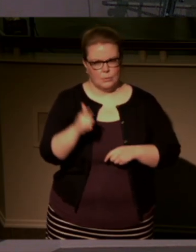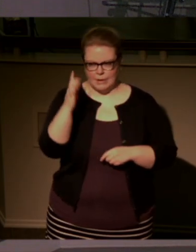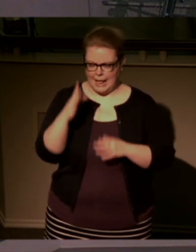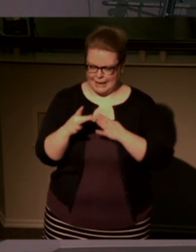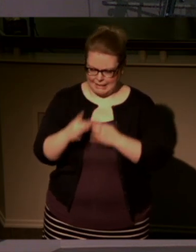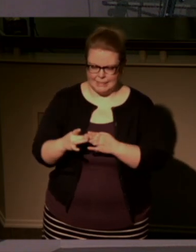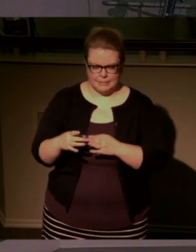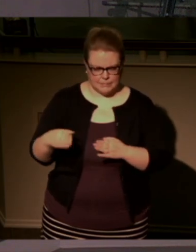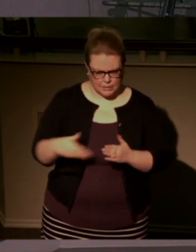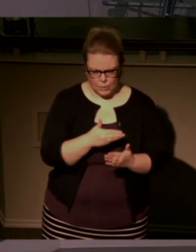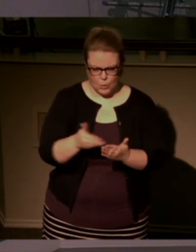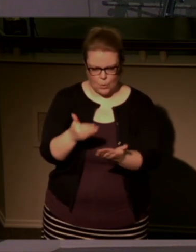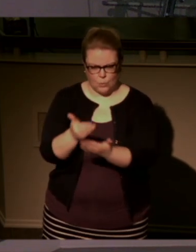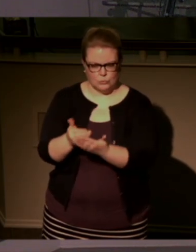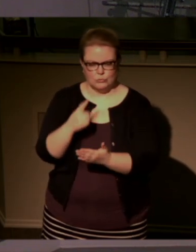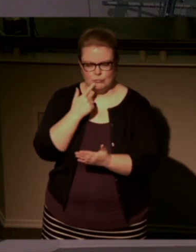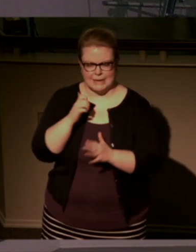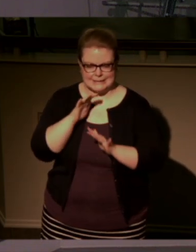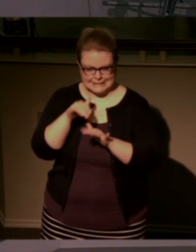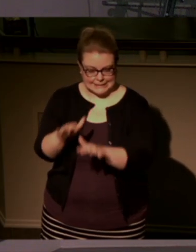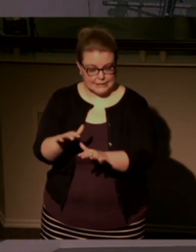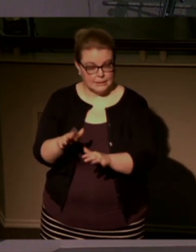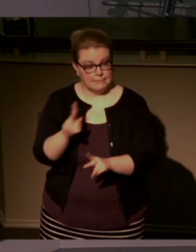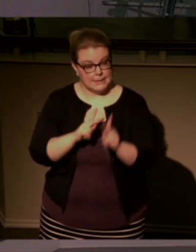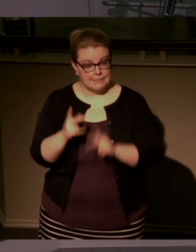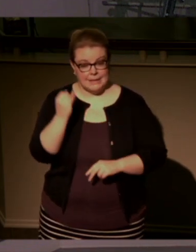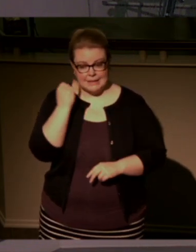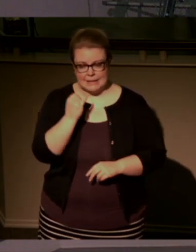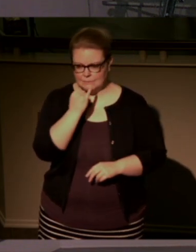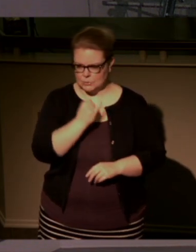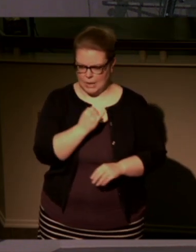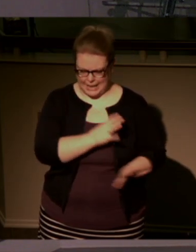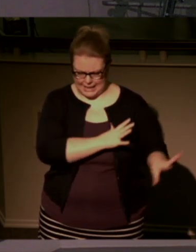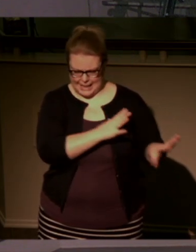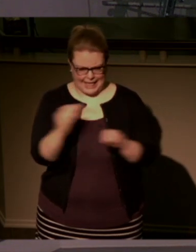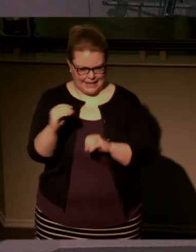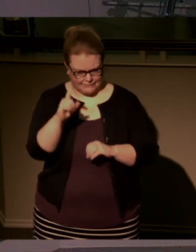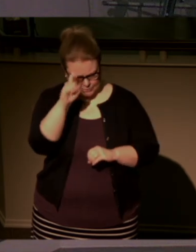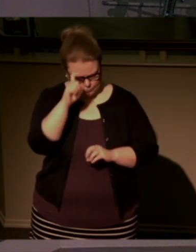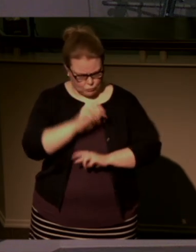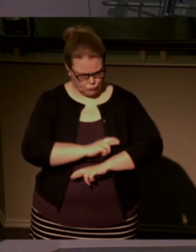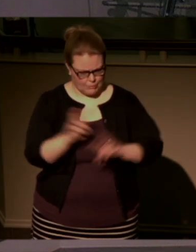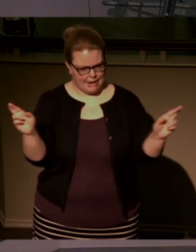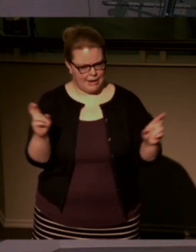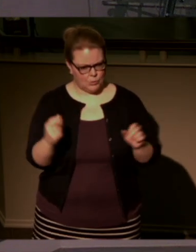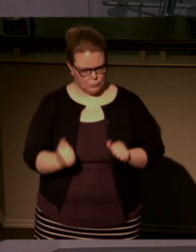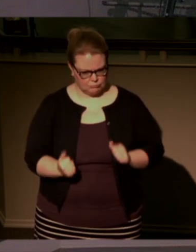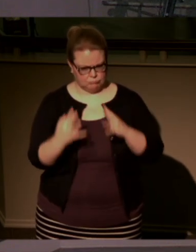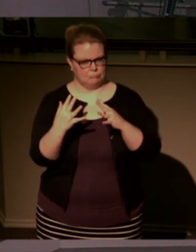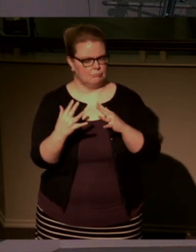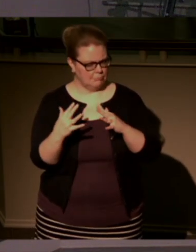wilderness toward the Red Sea, and the people of Israel went up out of the land of Egypt equipped for battle.